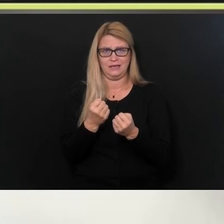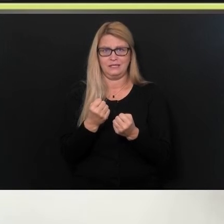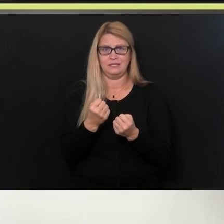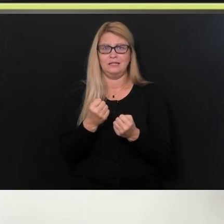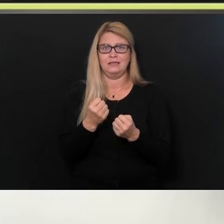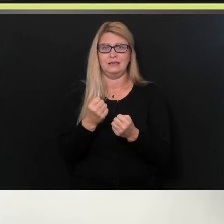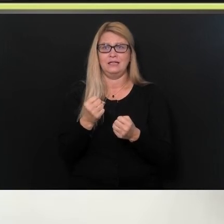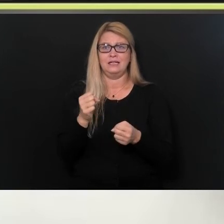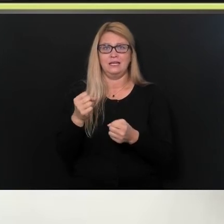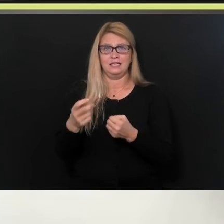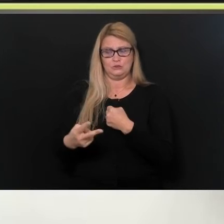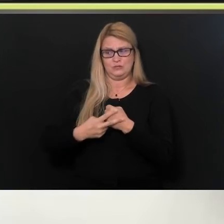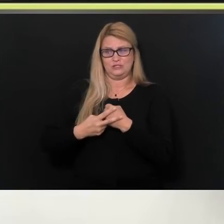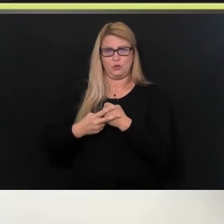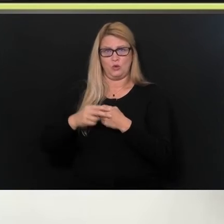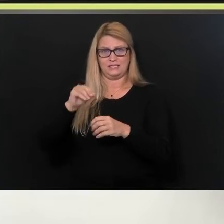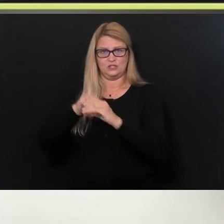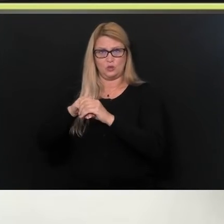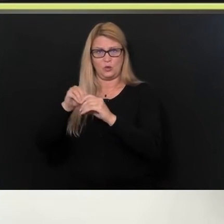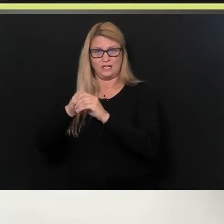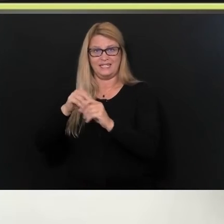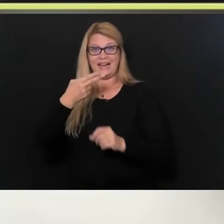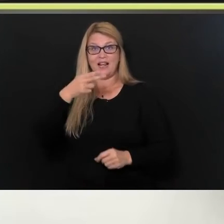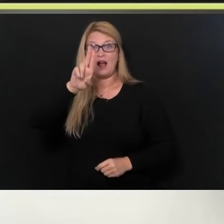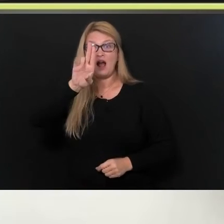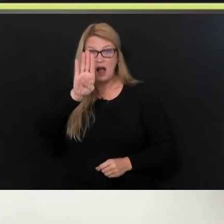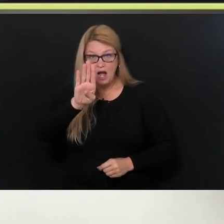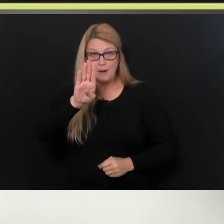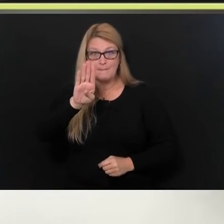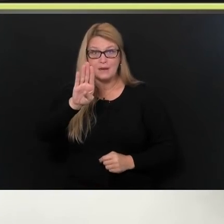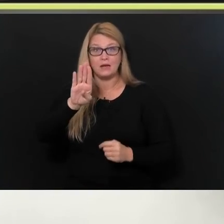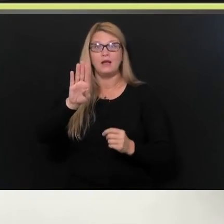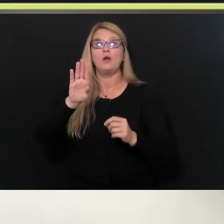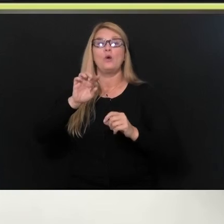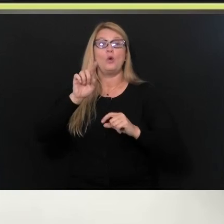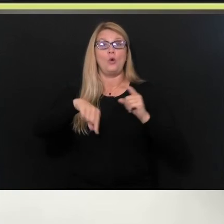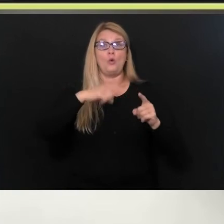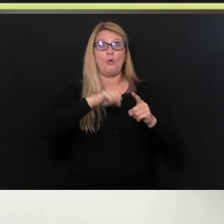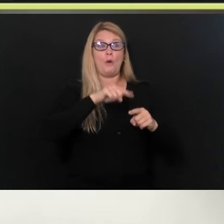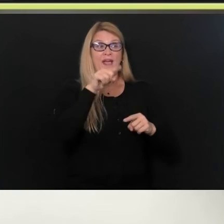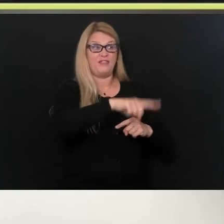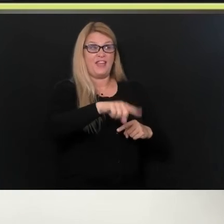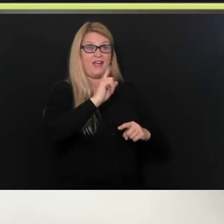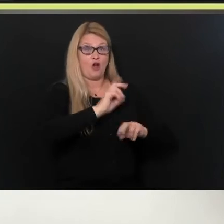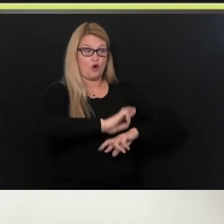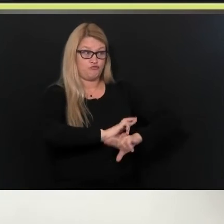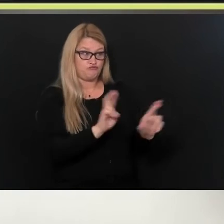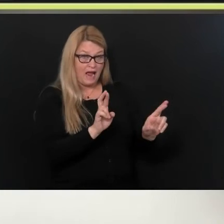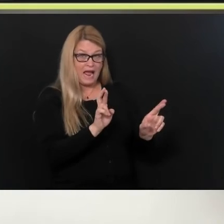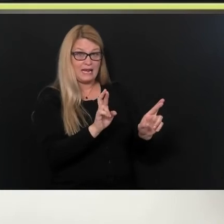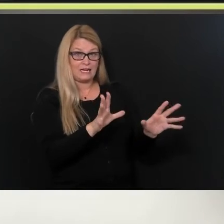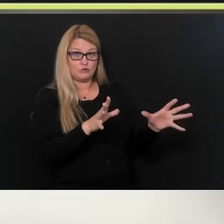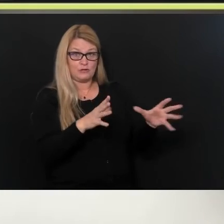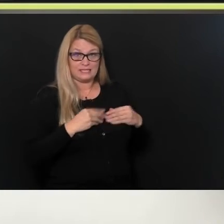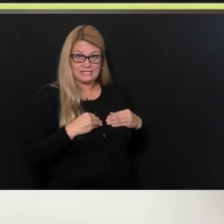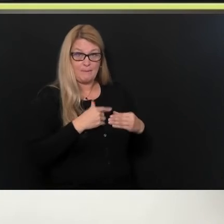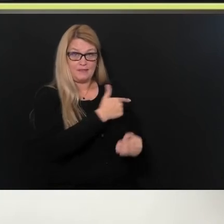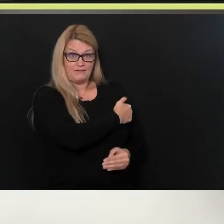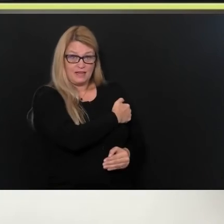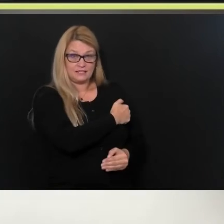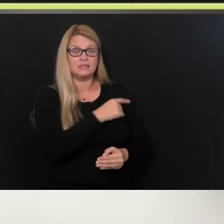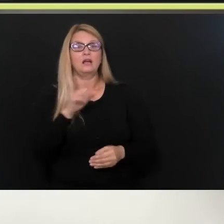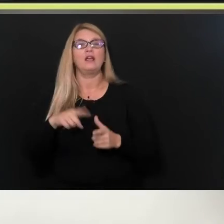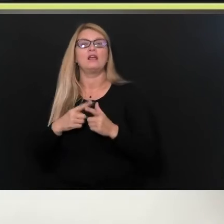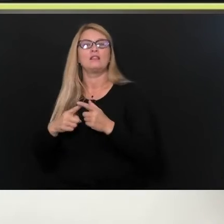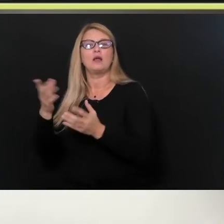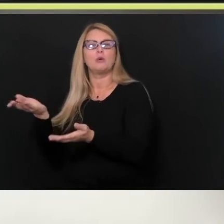cold storage facilities at the hubs and then push it out when it is ready to actually be administered as a